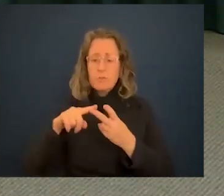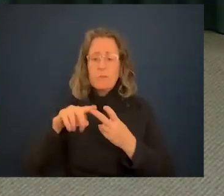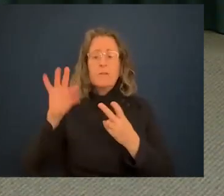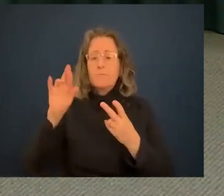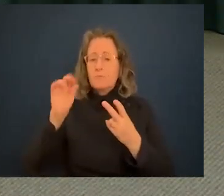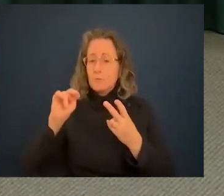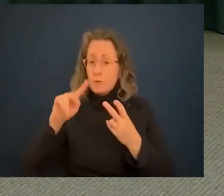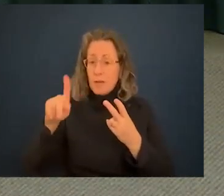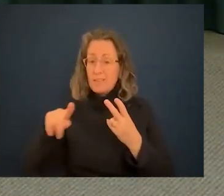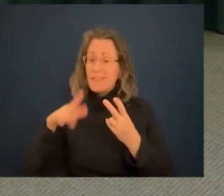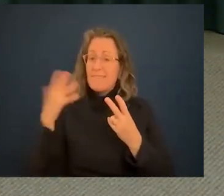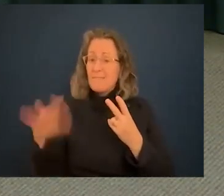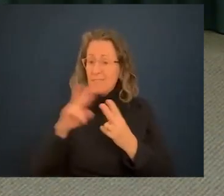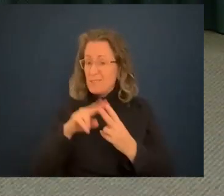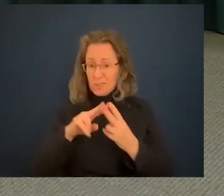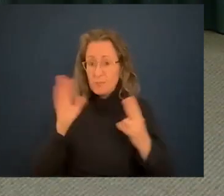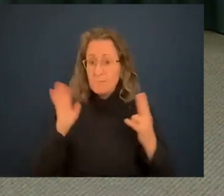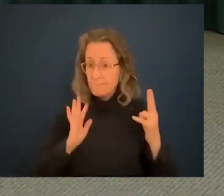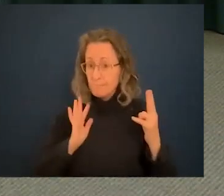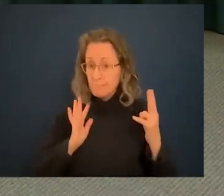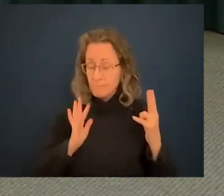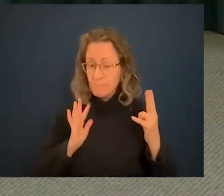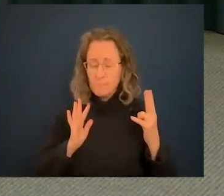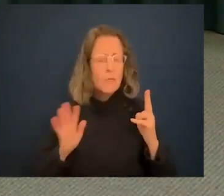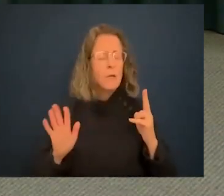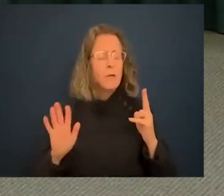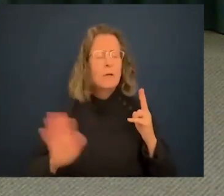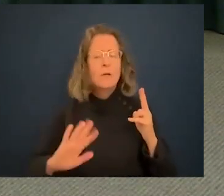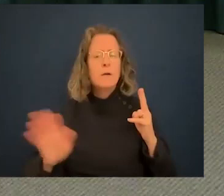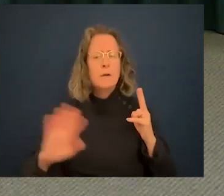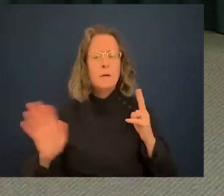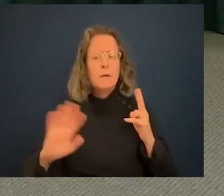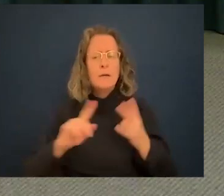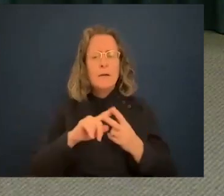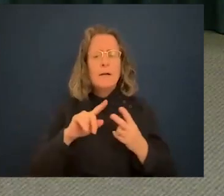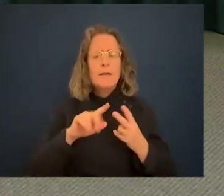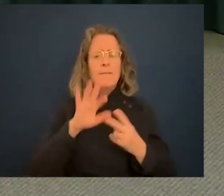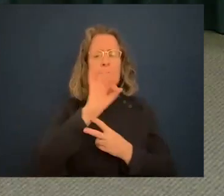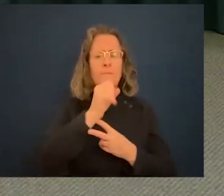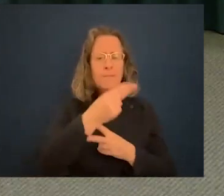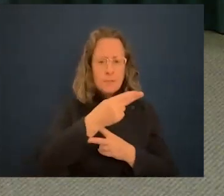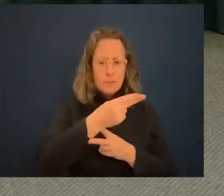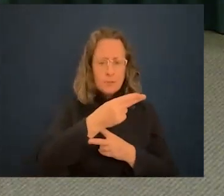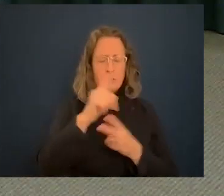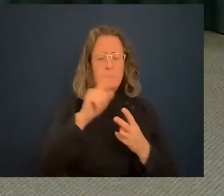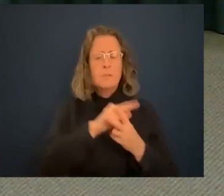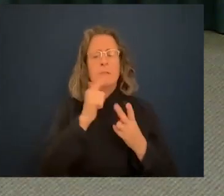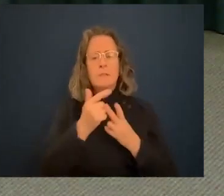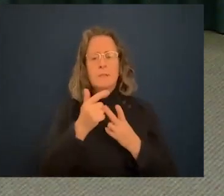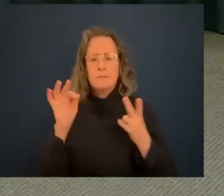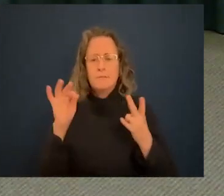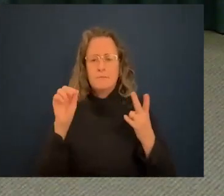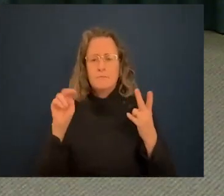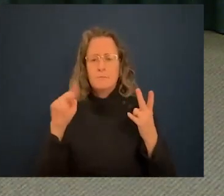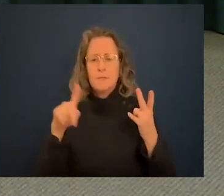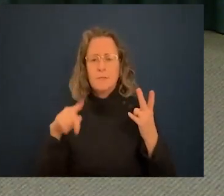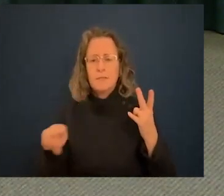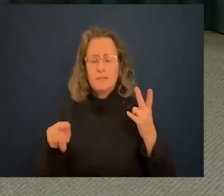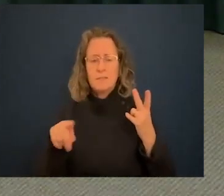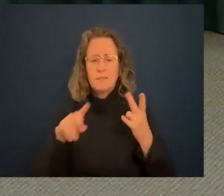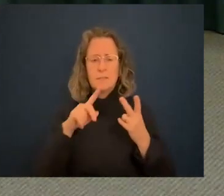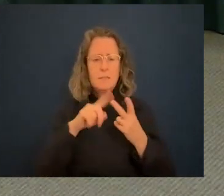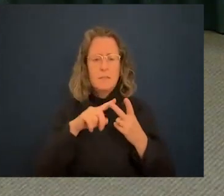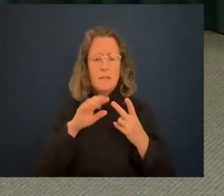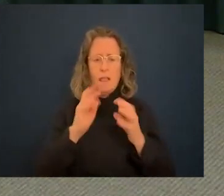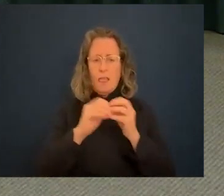Yes actually I'm sorry no fish first with a hand up and then right I don't think it does no